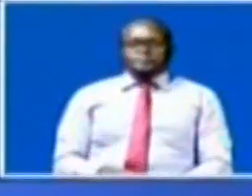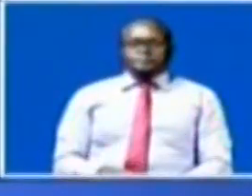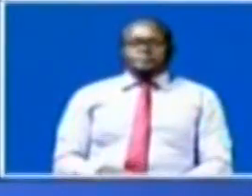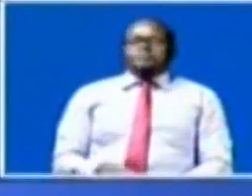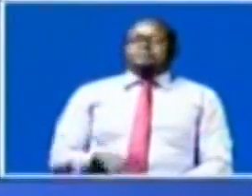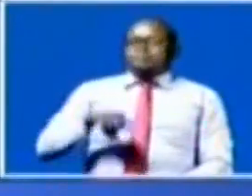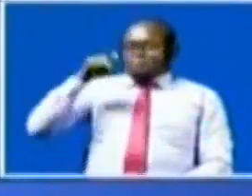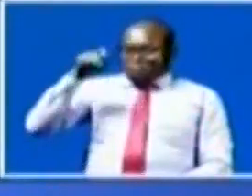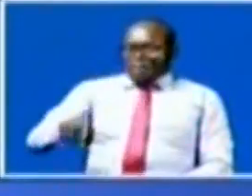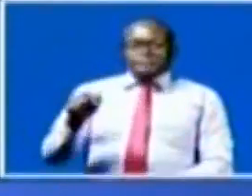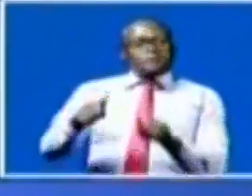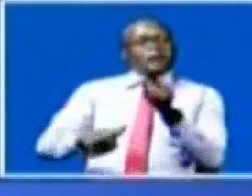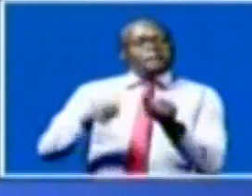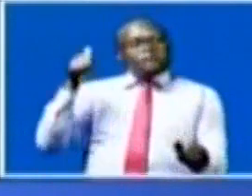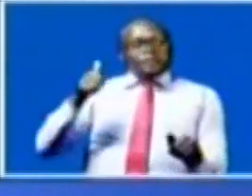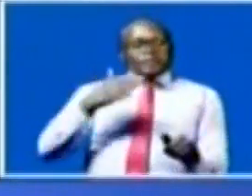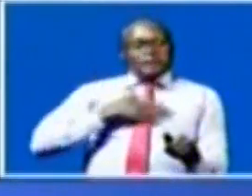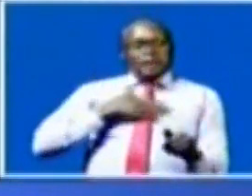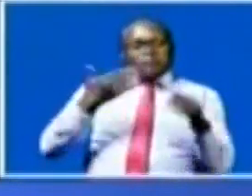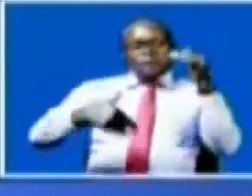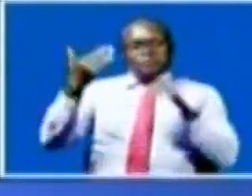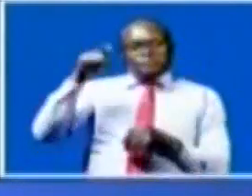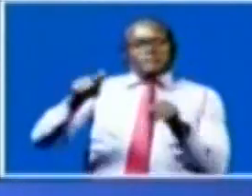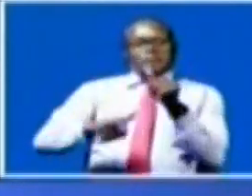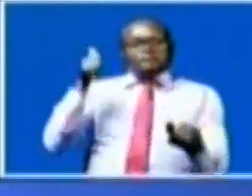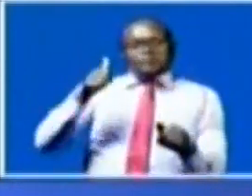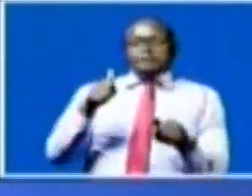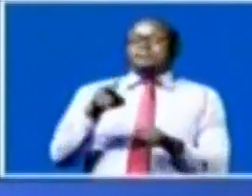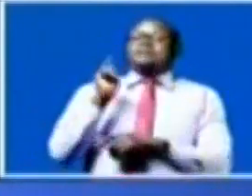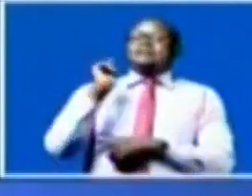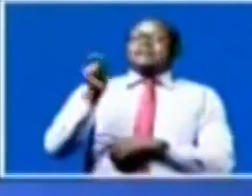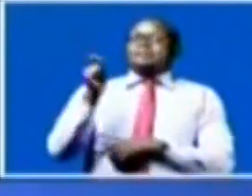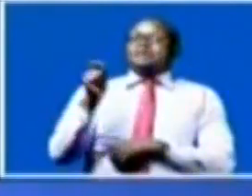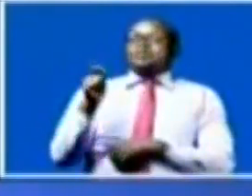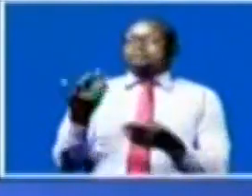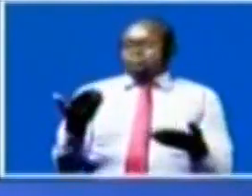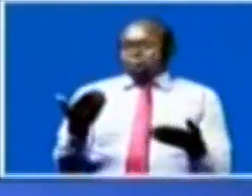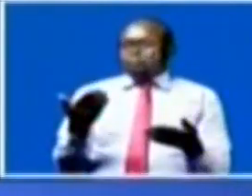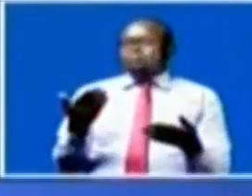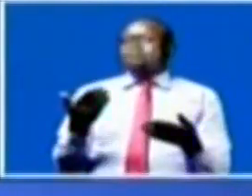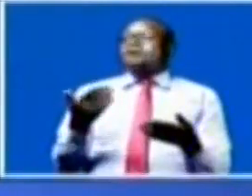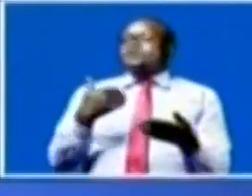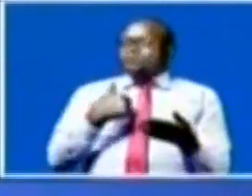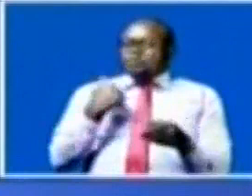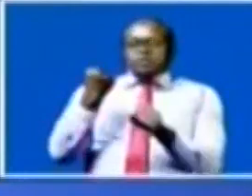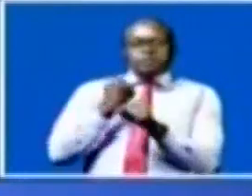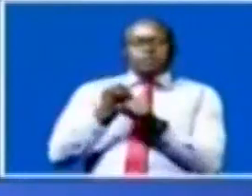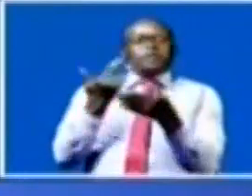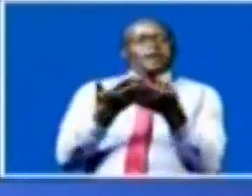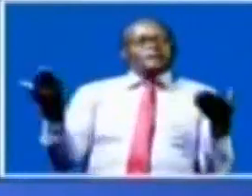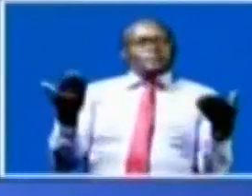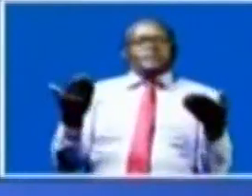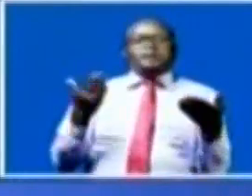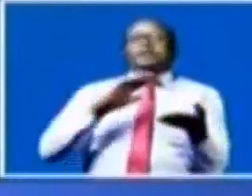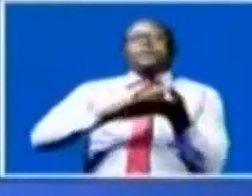We must avoid in our universities the temptation to be a jack of all trades